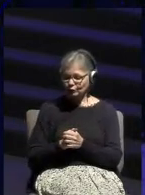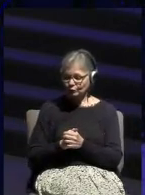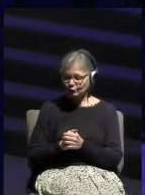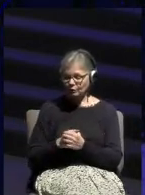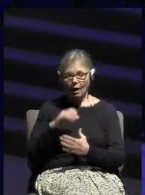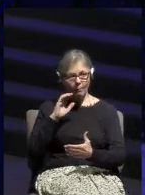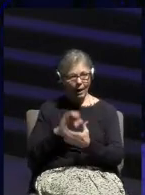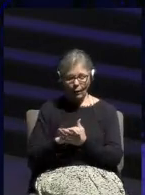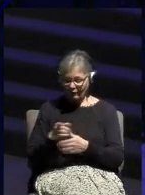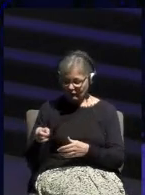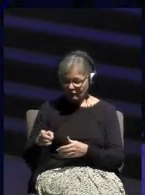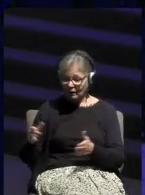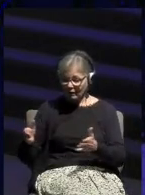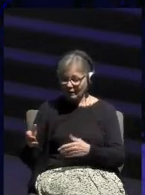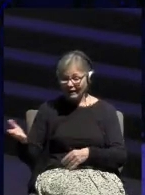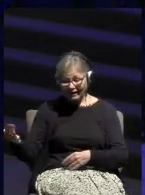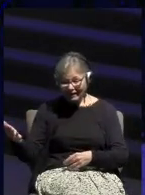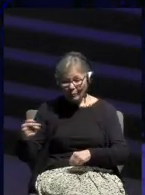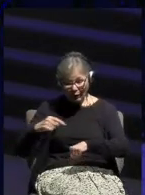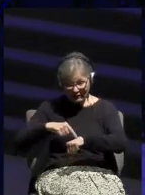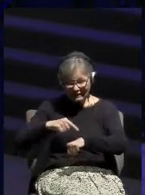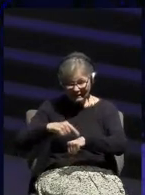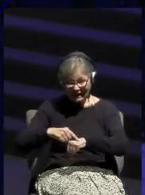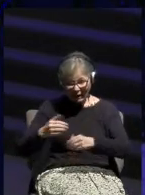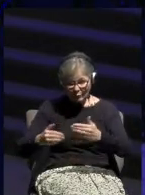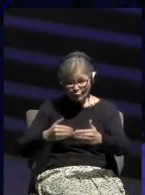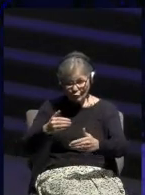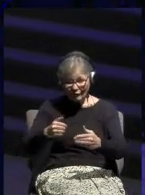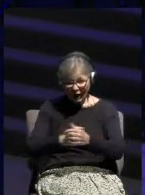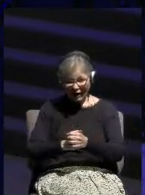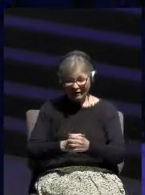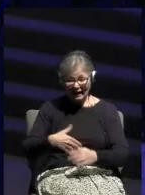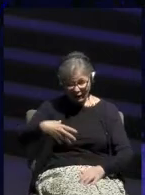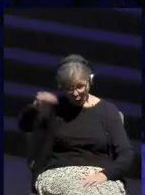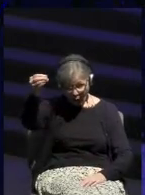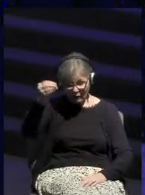her. It's time to move on to the next thing in a day.